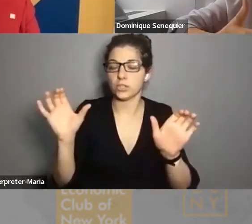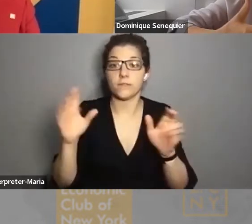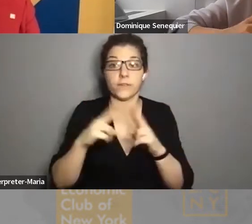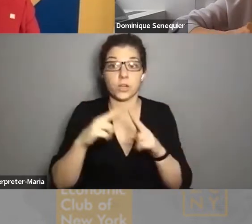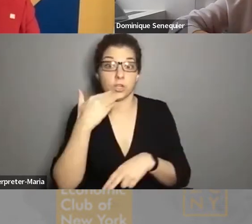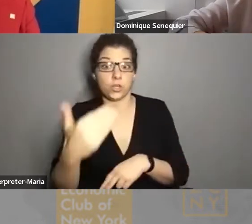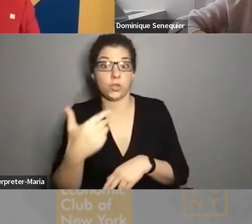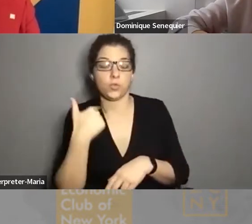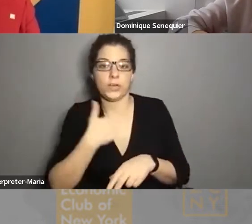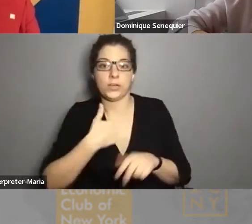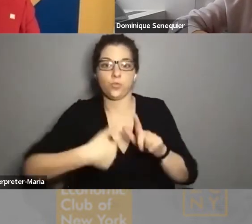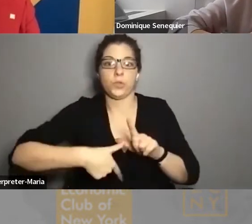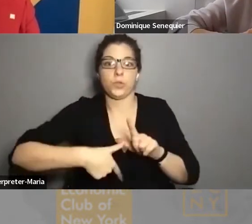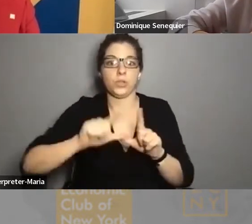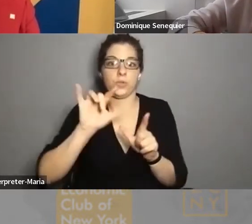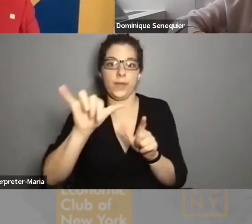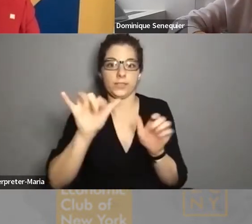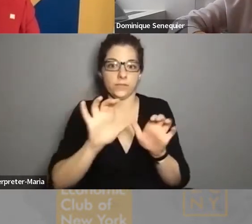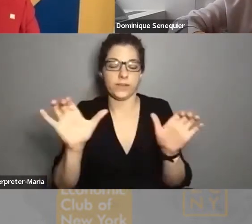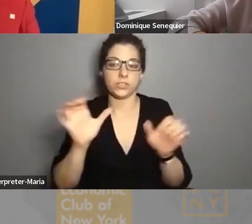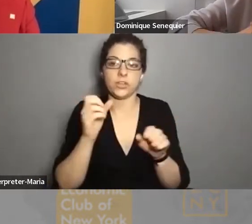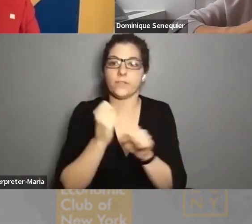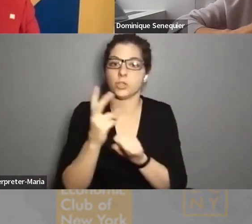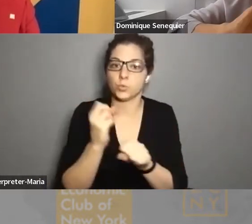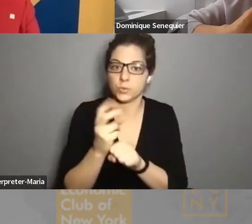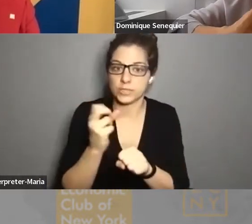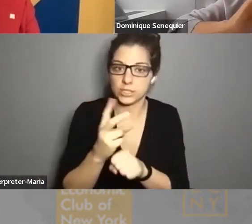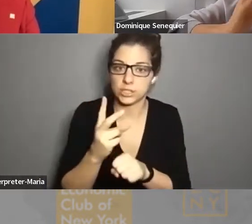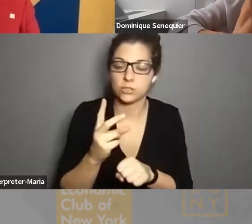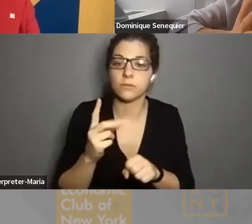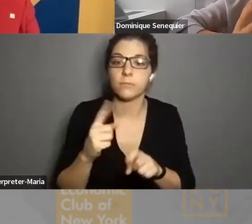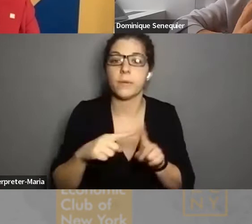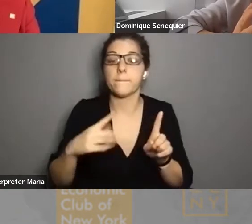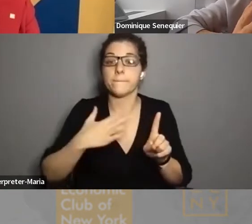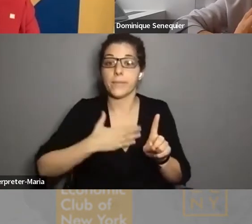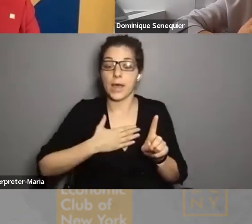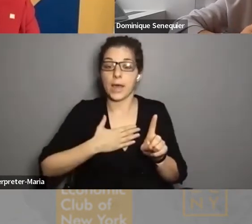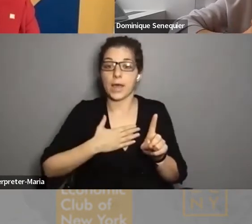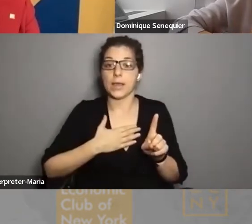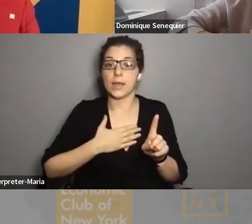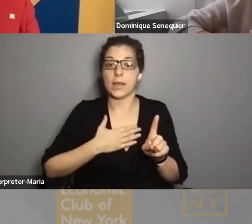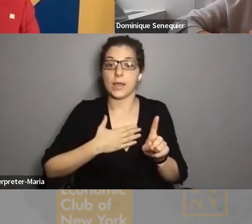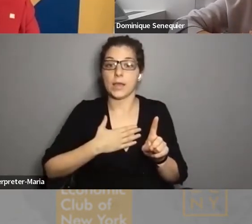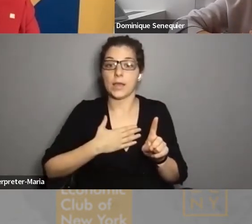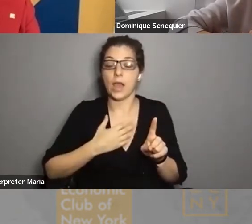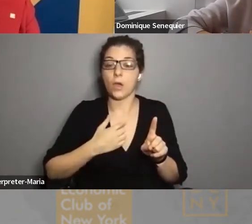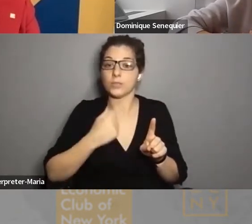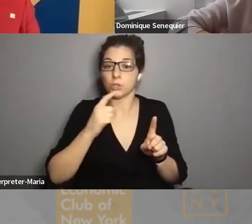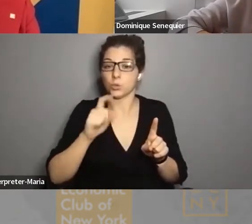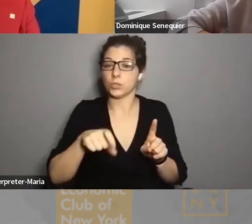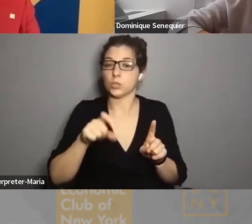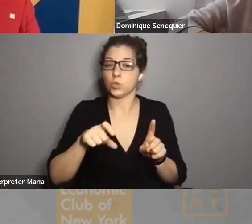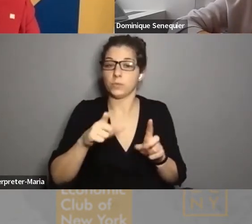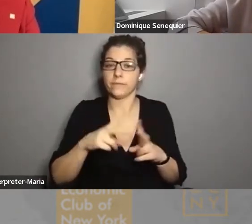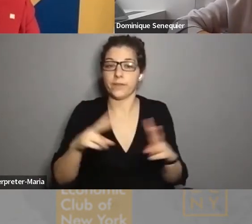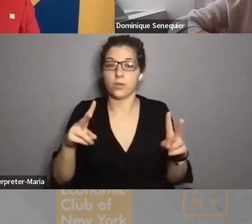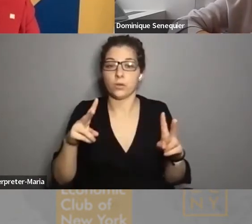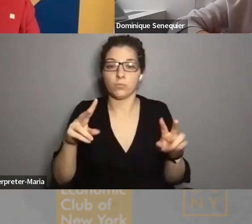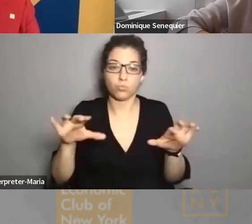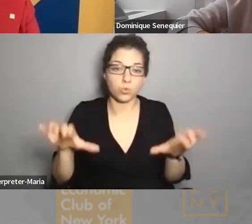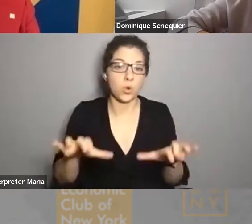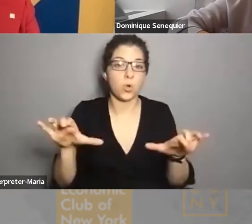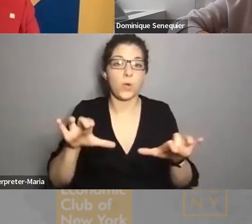need to renew the certification every 2 years. But as a summary, I would say you need to be very